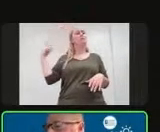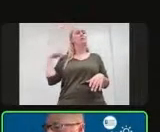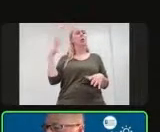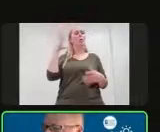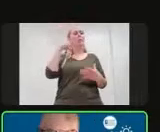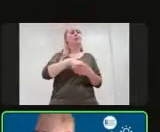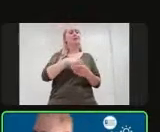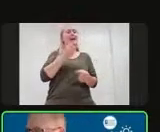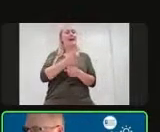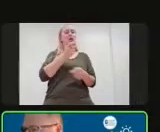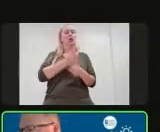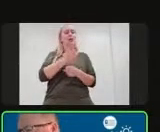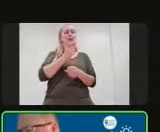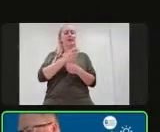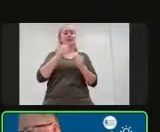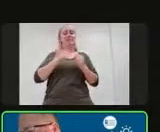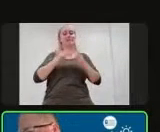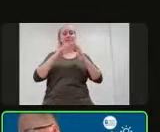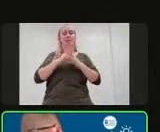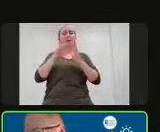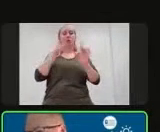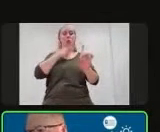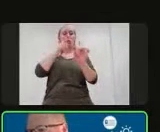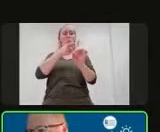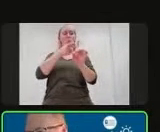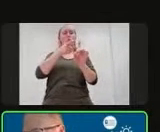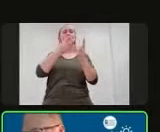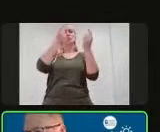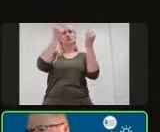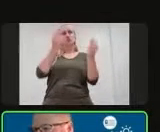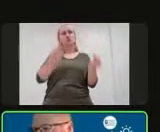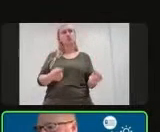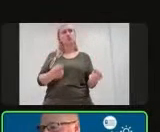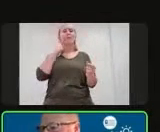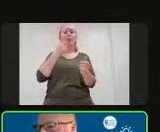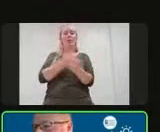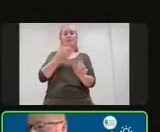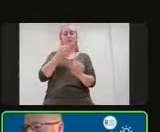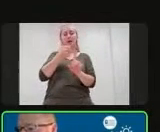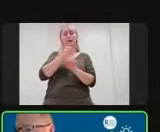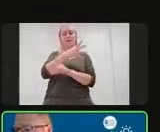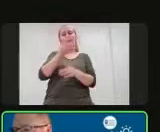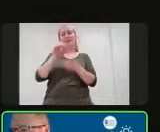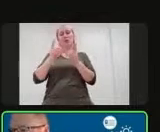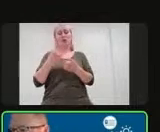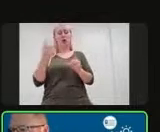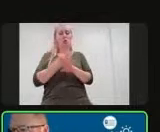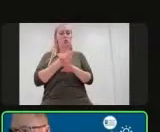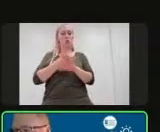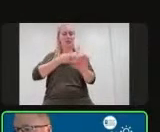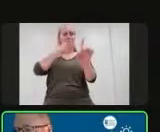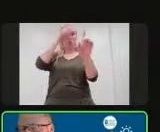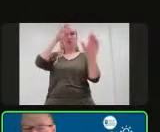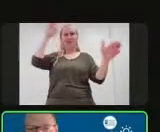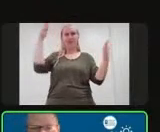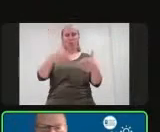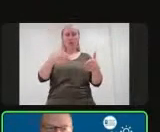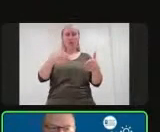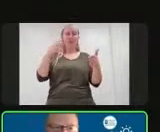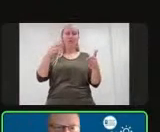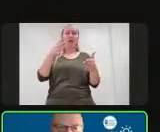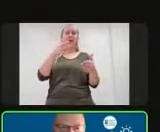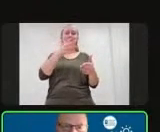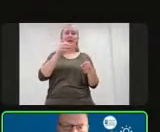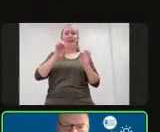participate annually in establishing goals and objectives for themselves and the district, and will use these goals to focus attention and effort of the governing